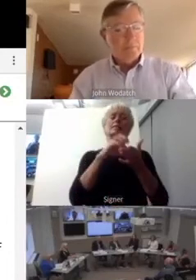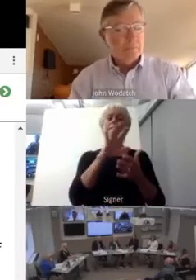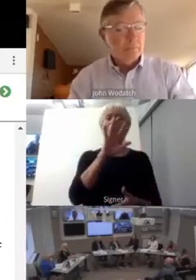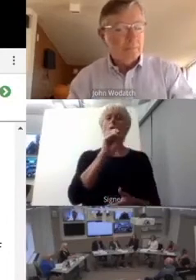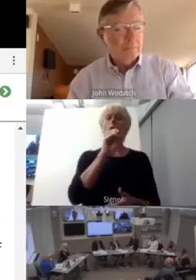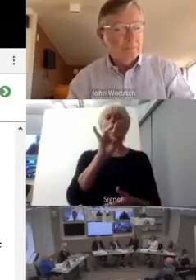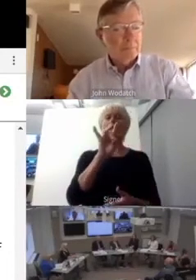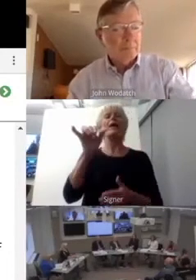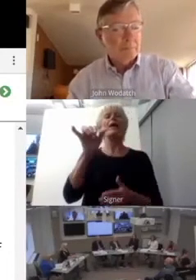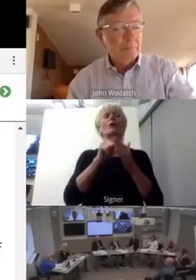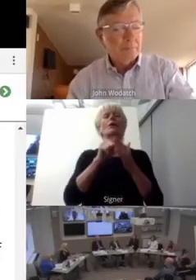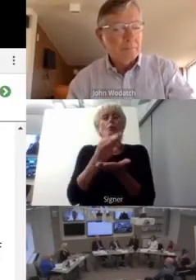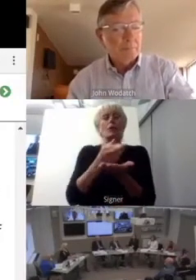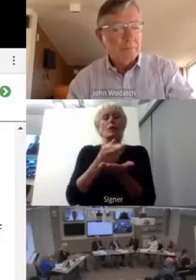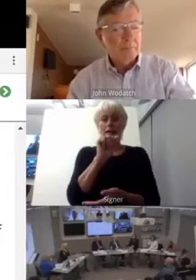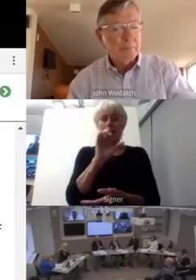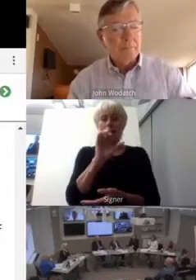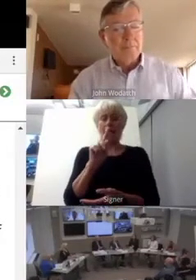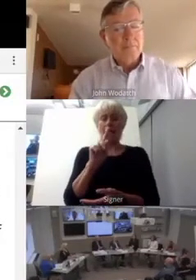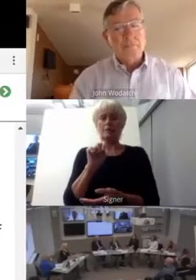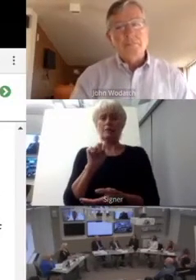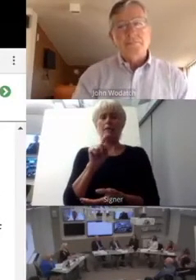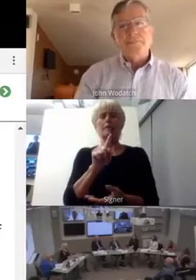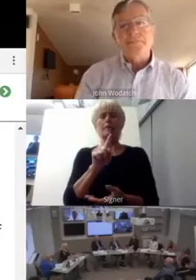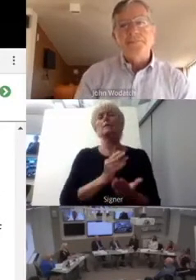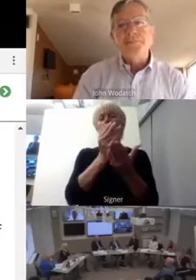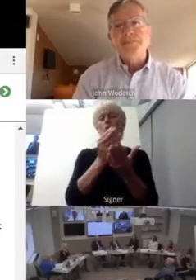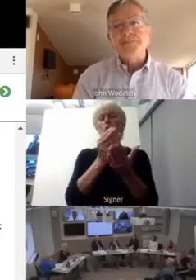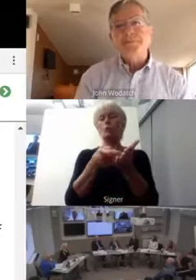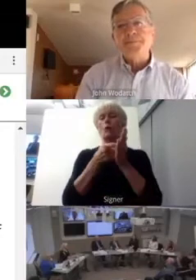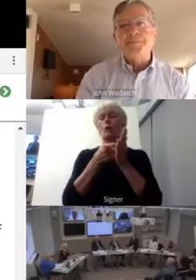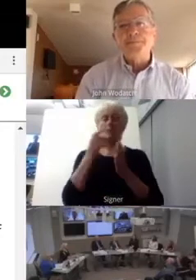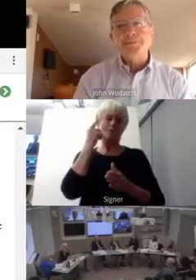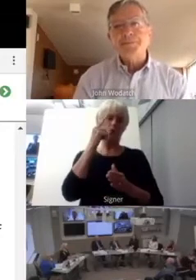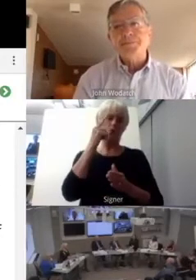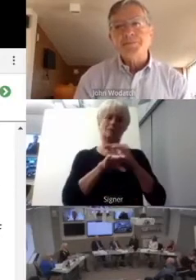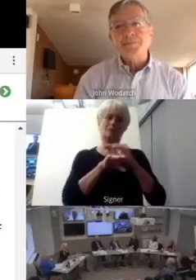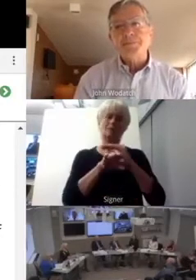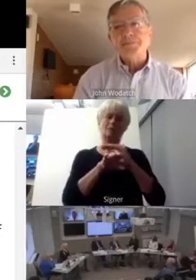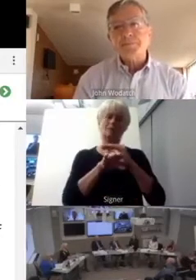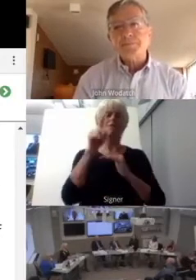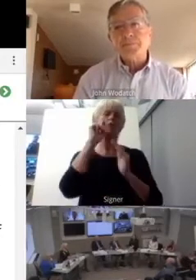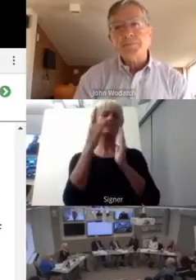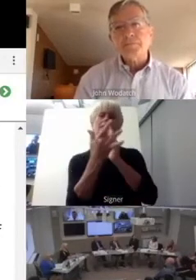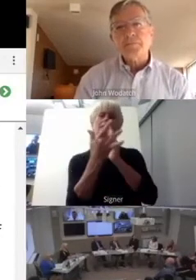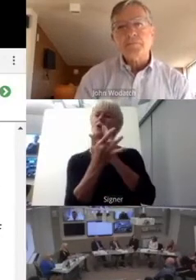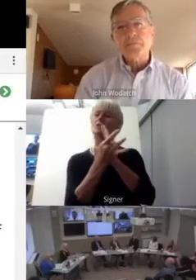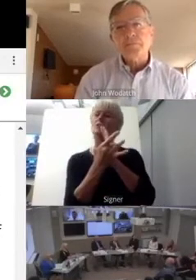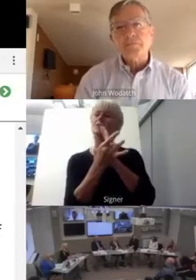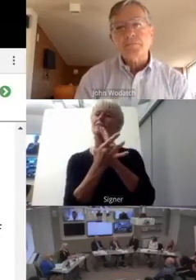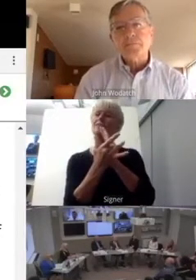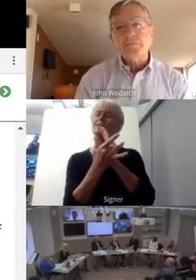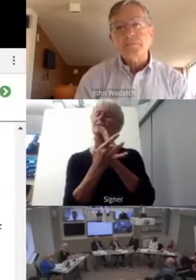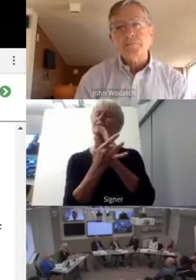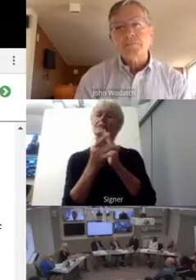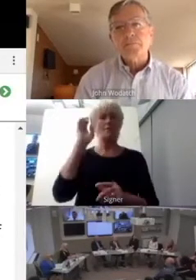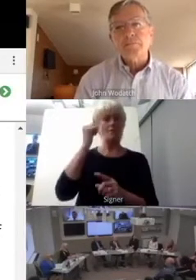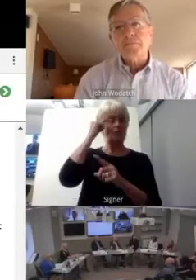imposes some requirements on accessibility of technology that the federal government buys. It's a